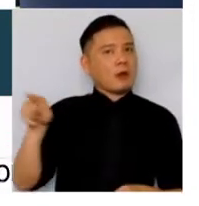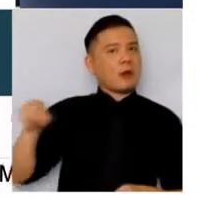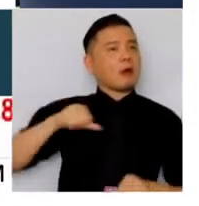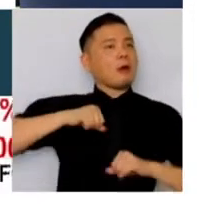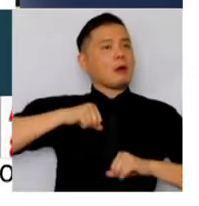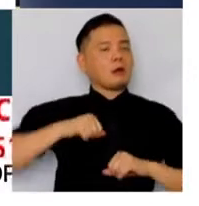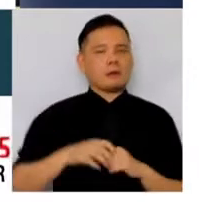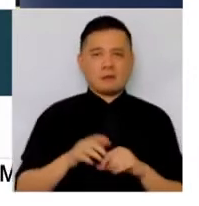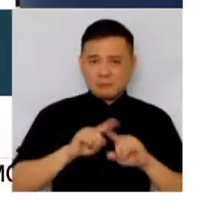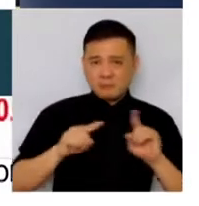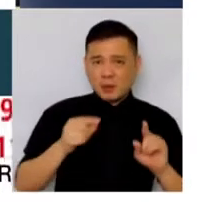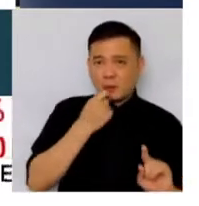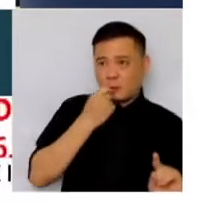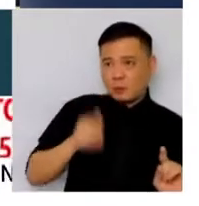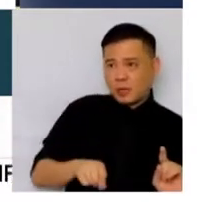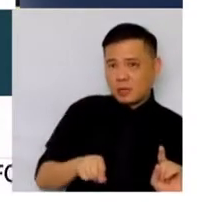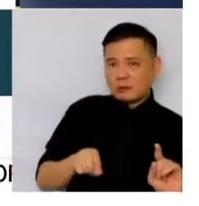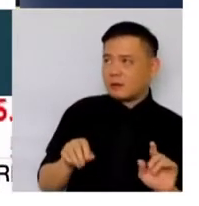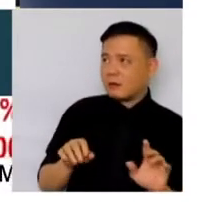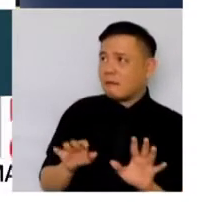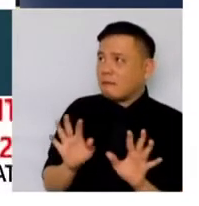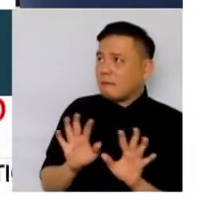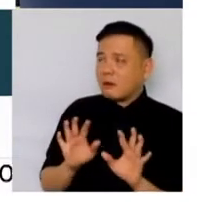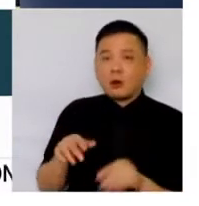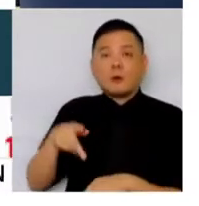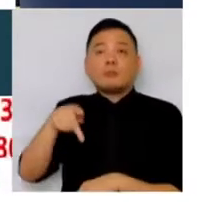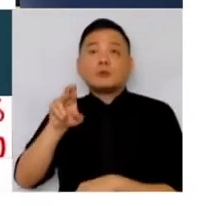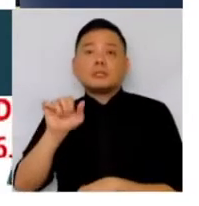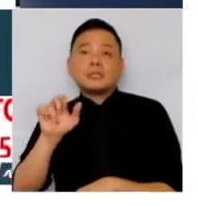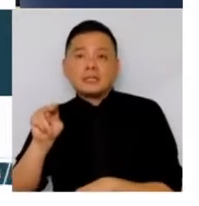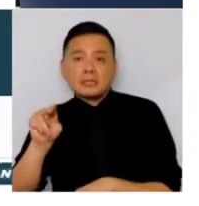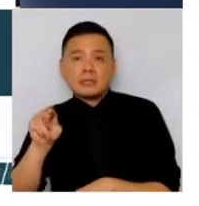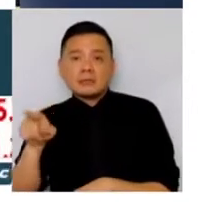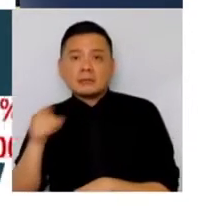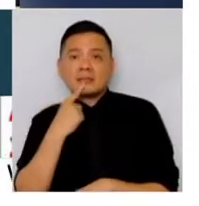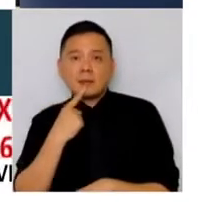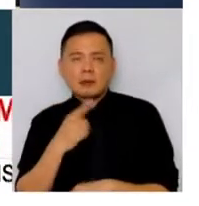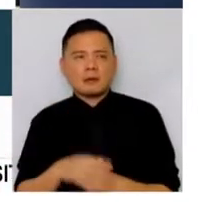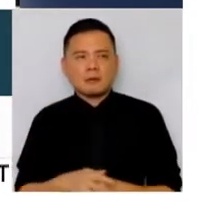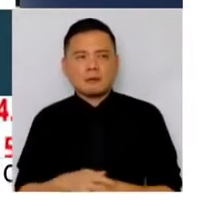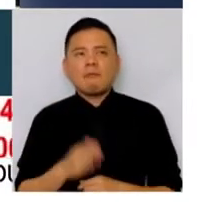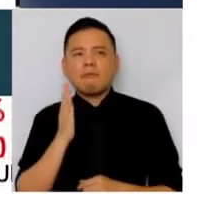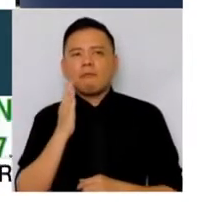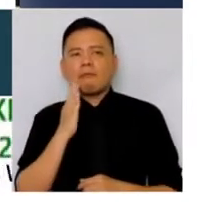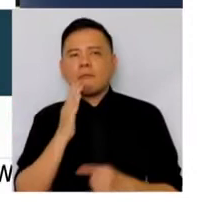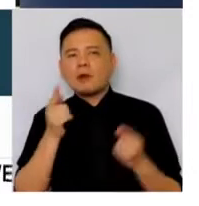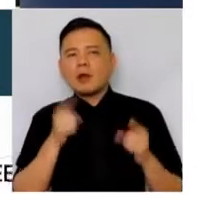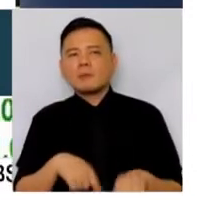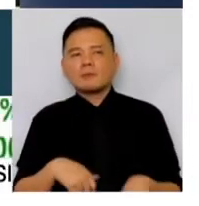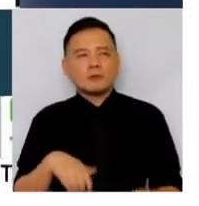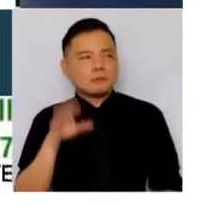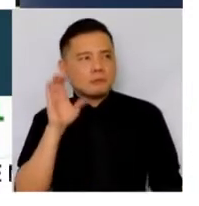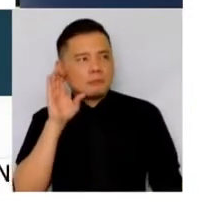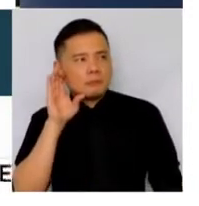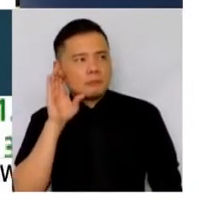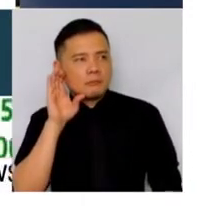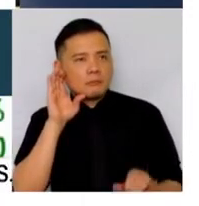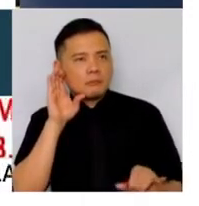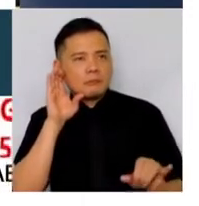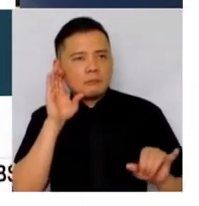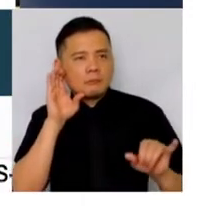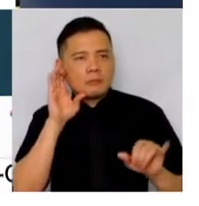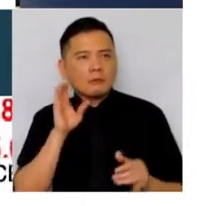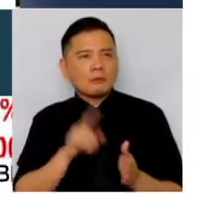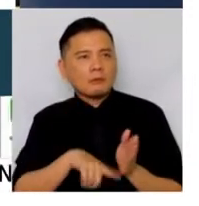And here is Ukraine. He is Putin, knowing what is the score on the ground, and he's listening to Macron. Do you know, Carmina, how